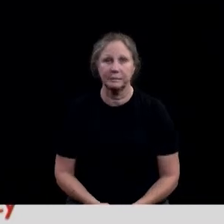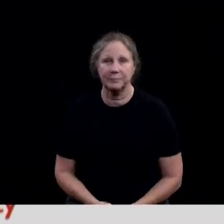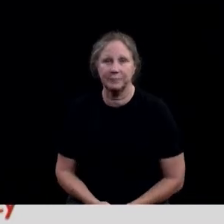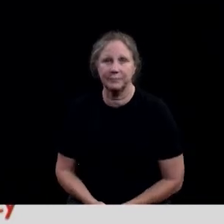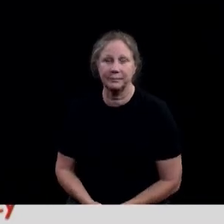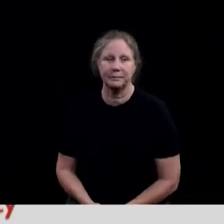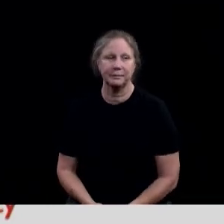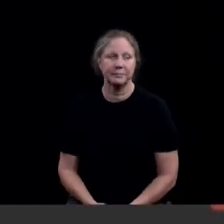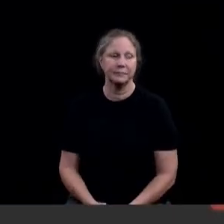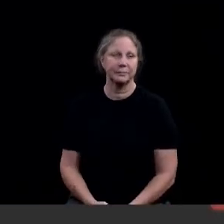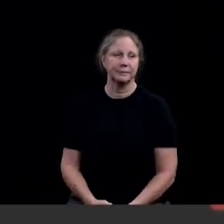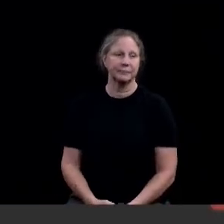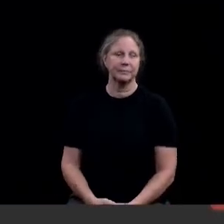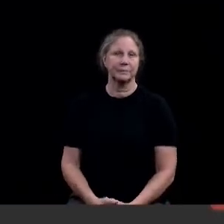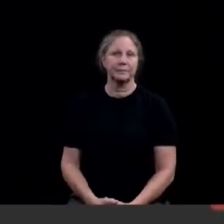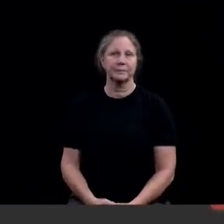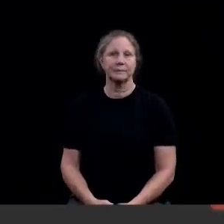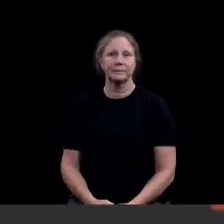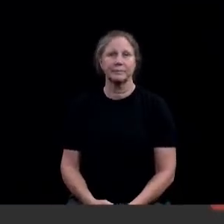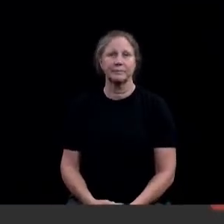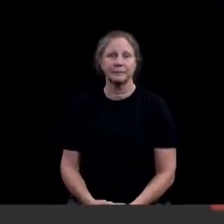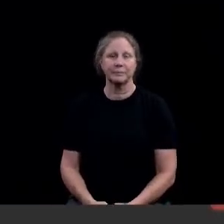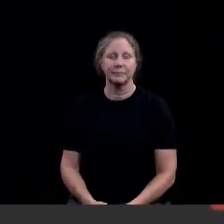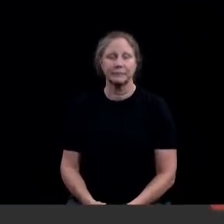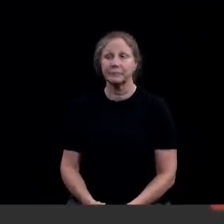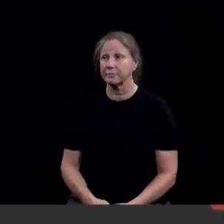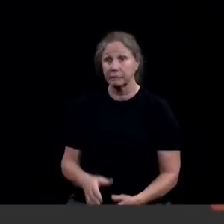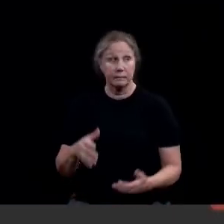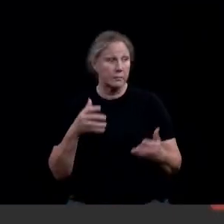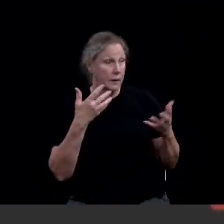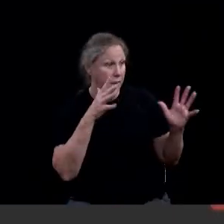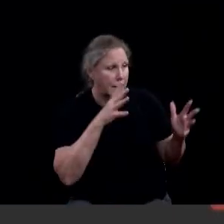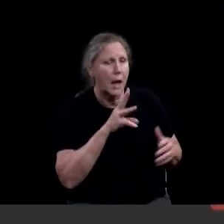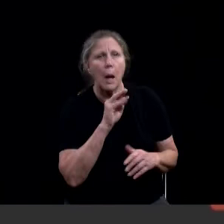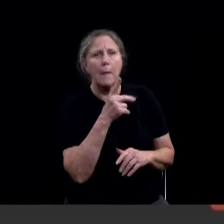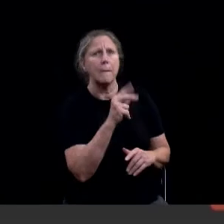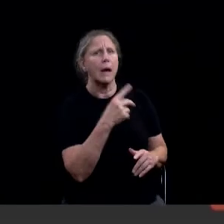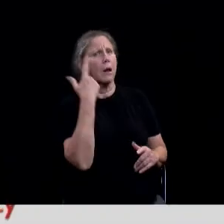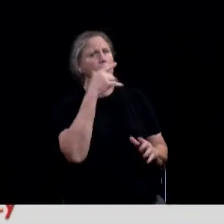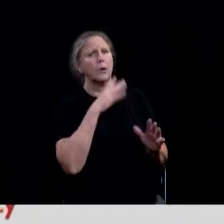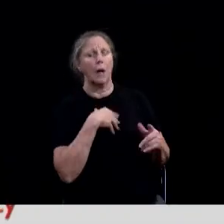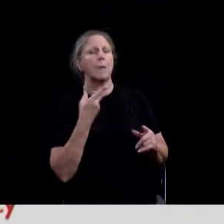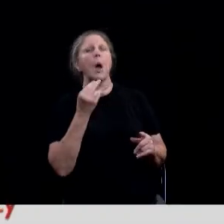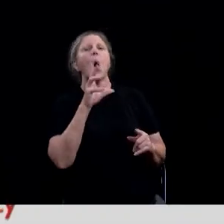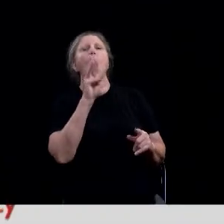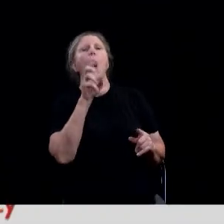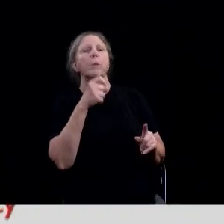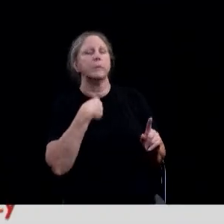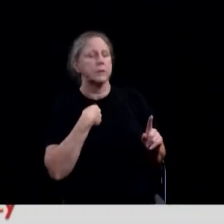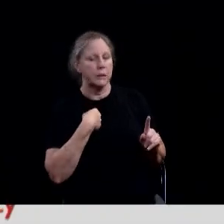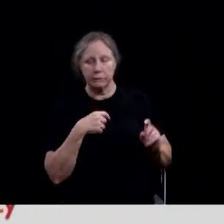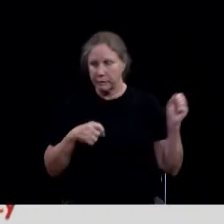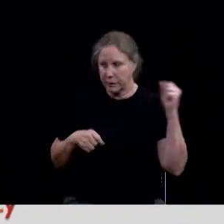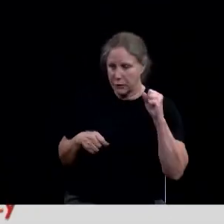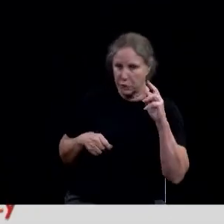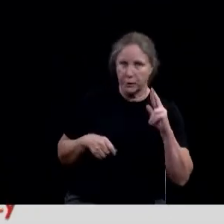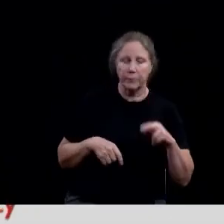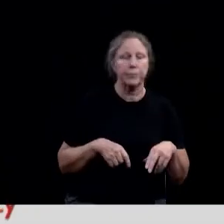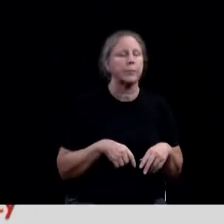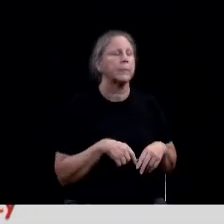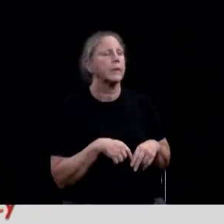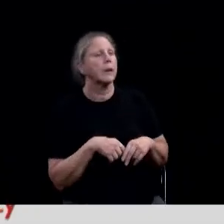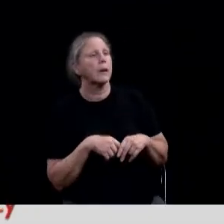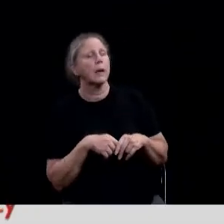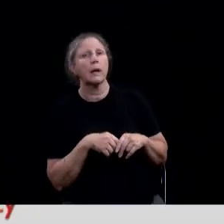Is that it, Megan? That looks great. This is Holmes. Yes, sir. Fantastic. Nice presentation. I